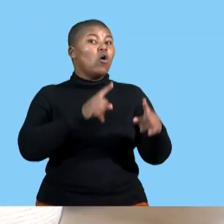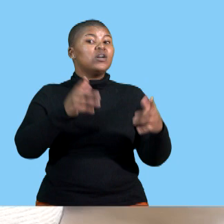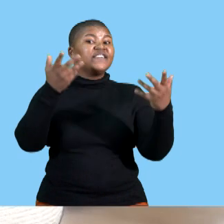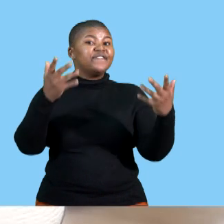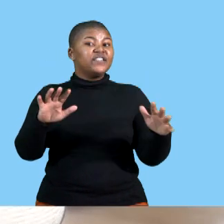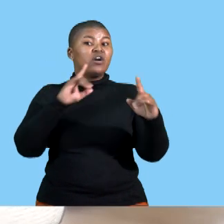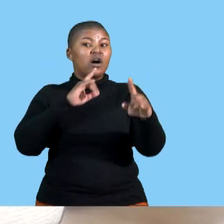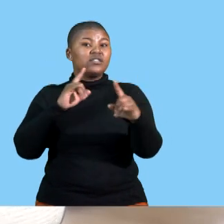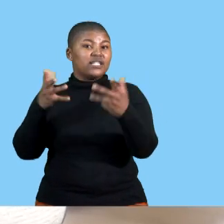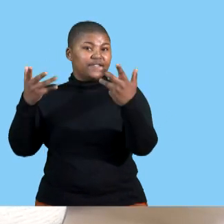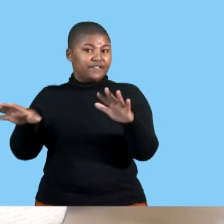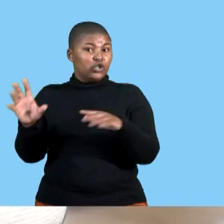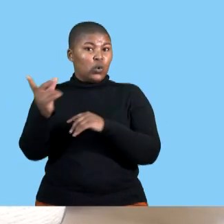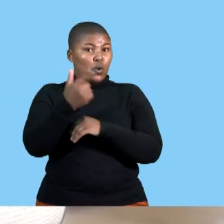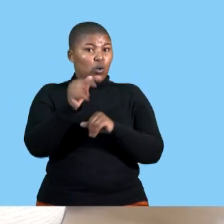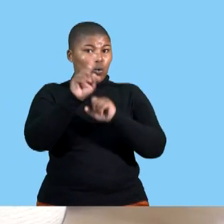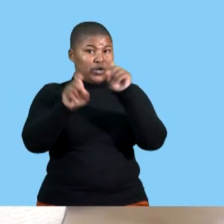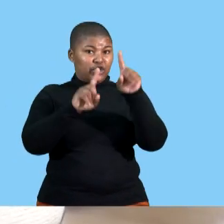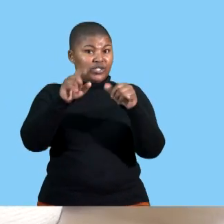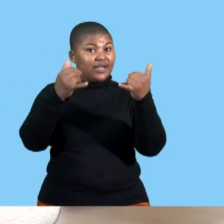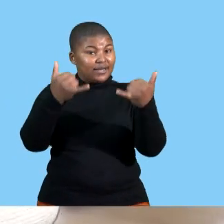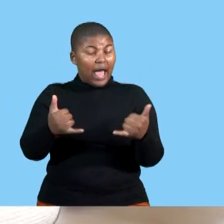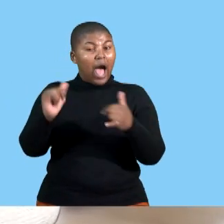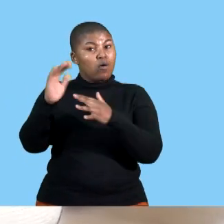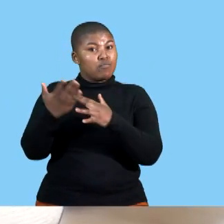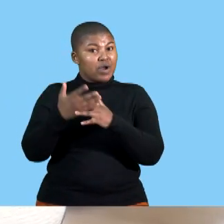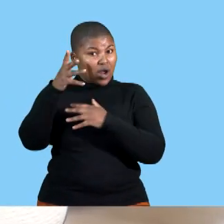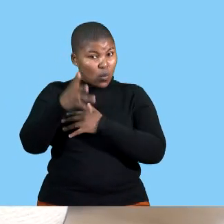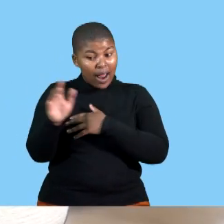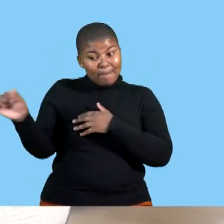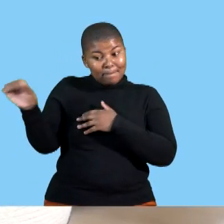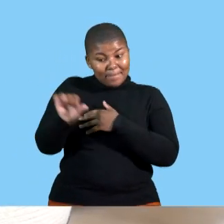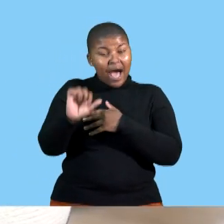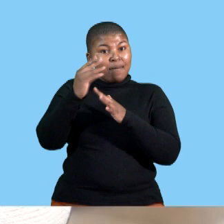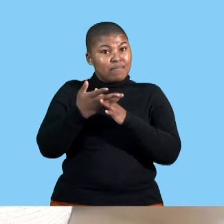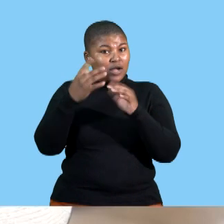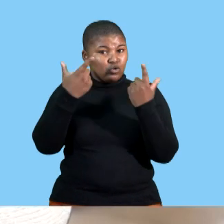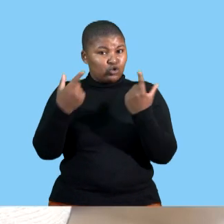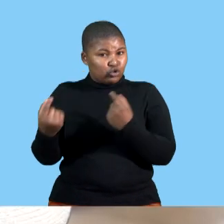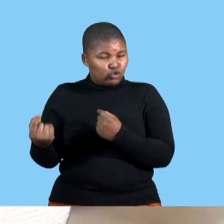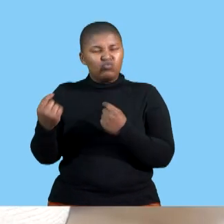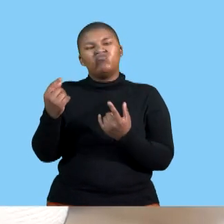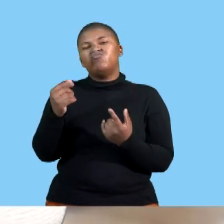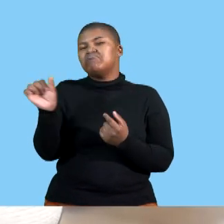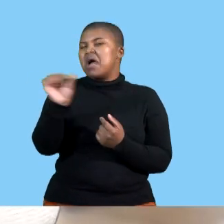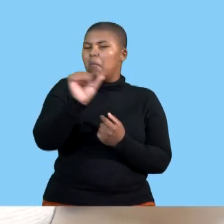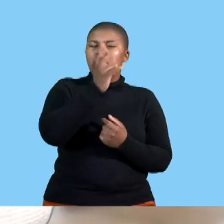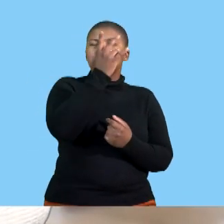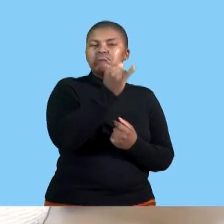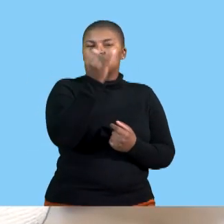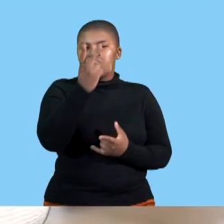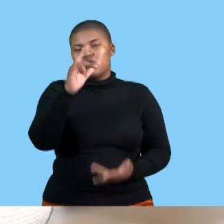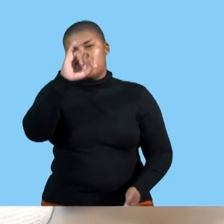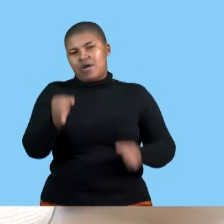Right, so we've answered all our application questions. So now we're going to go on to a break. When we come back, we just do a